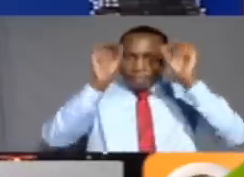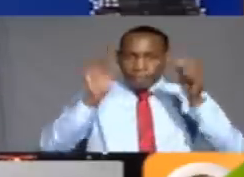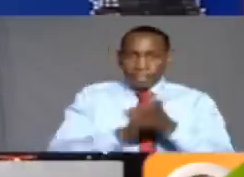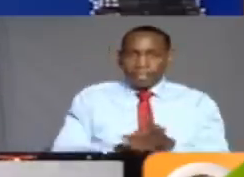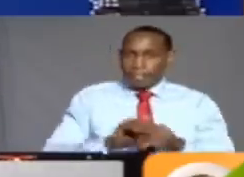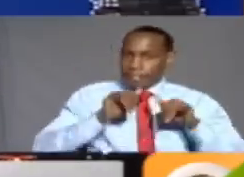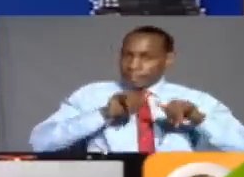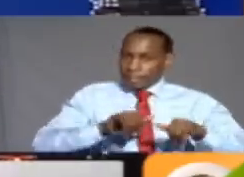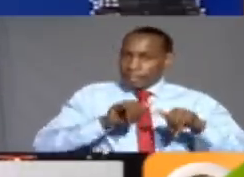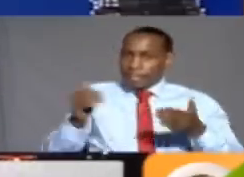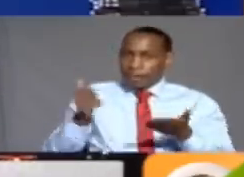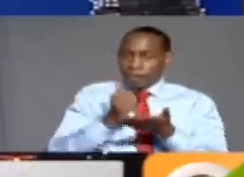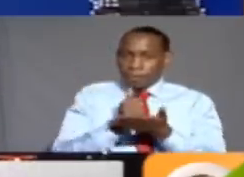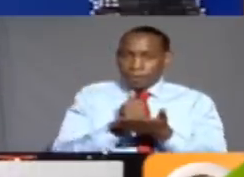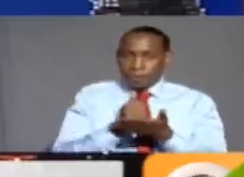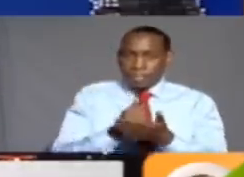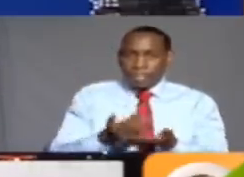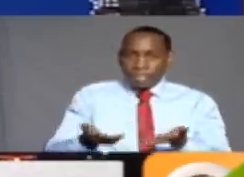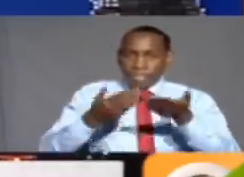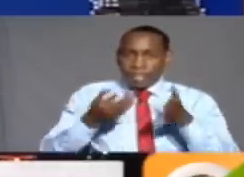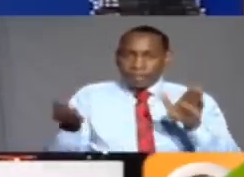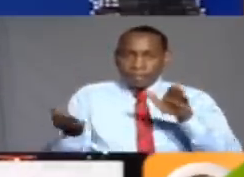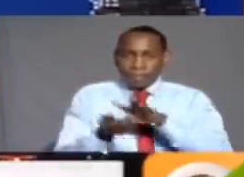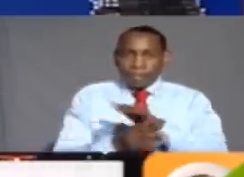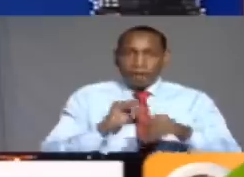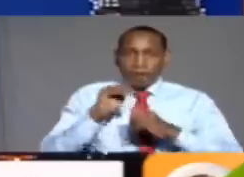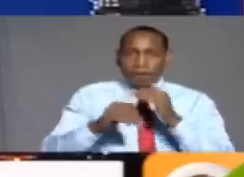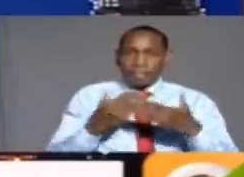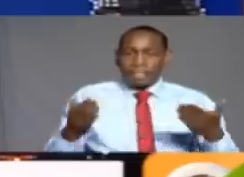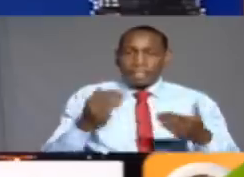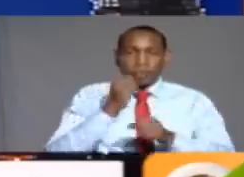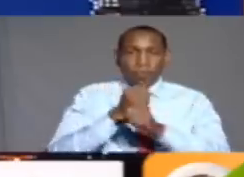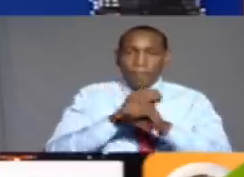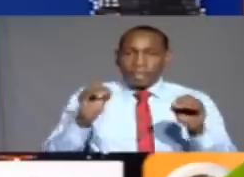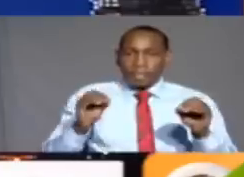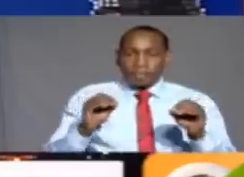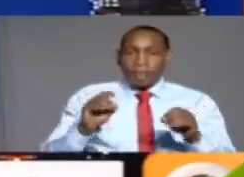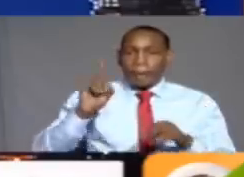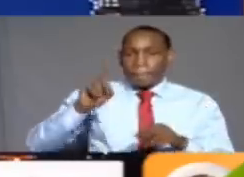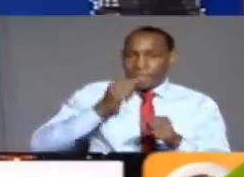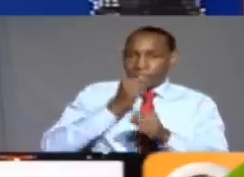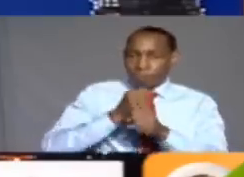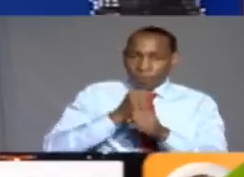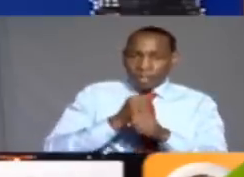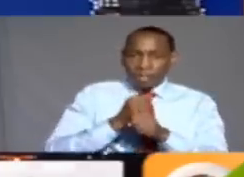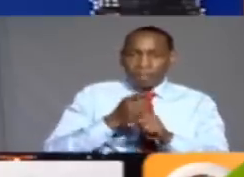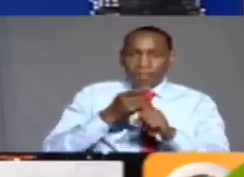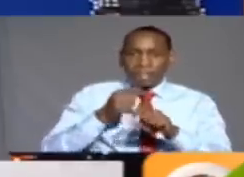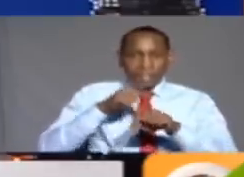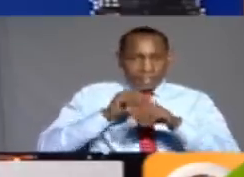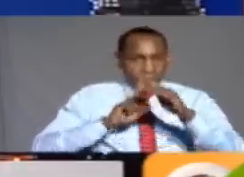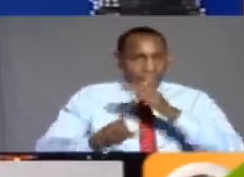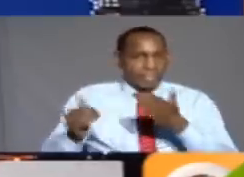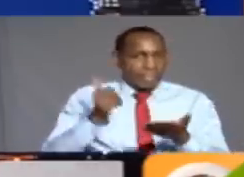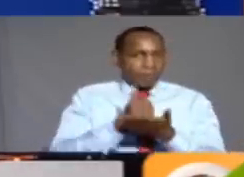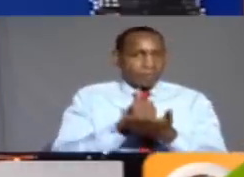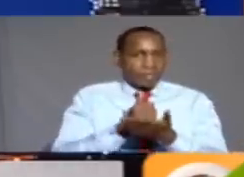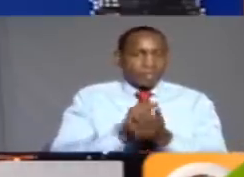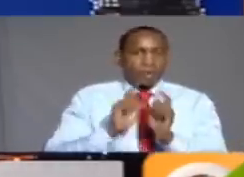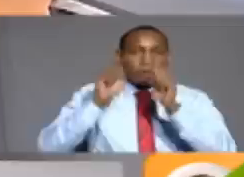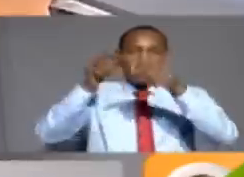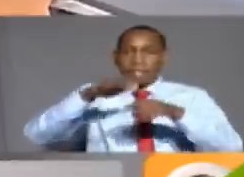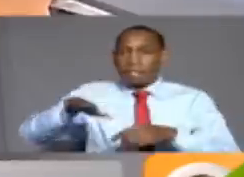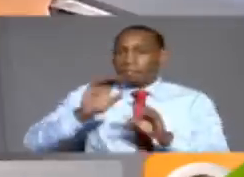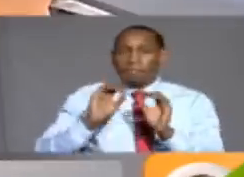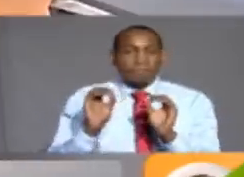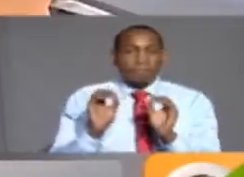sit in office and say, give me a file of all those things that are not moving. I'll make sure they move from my office, the ground.